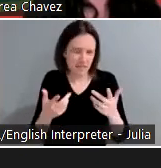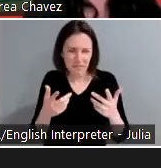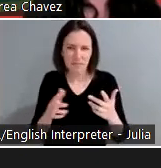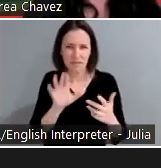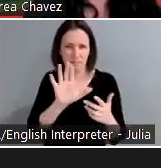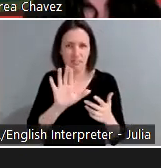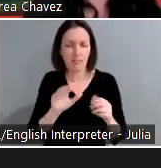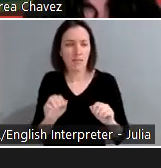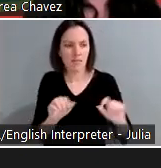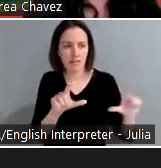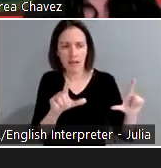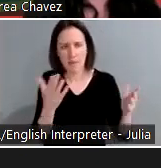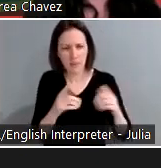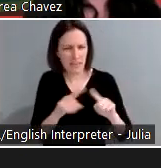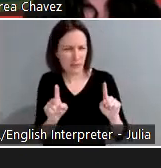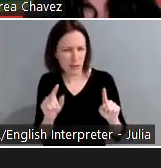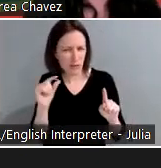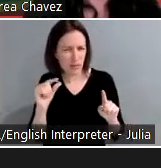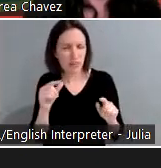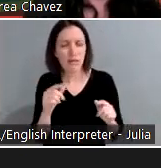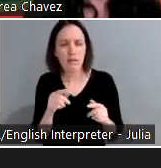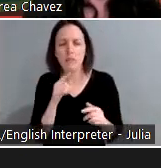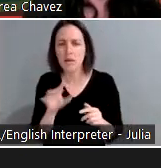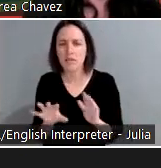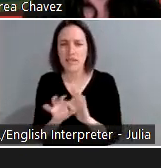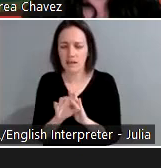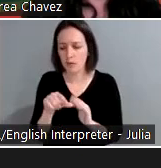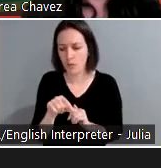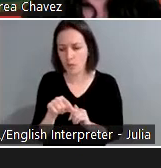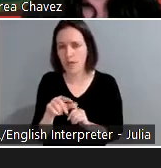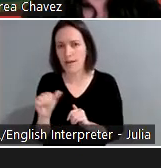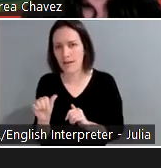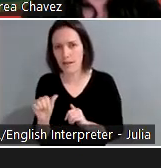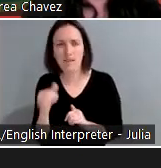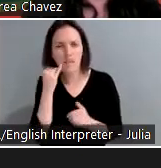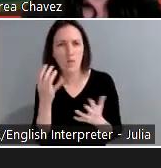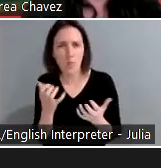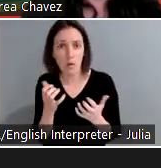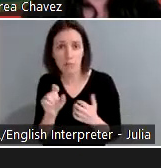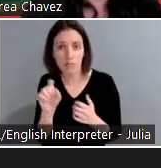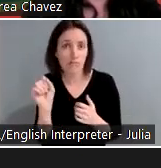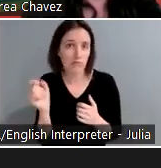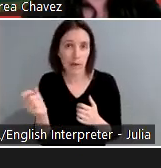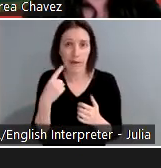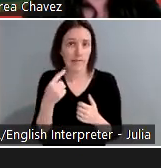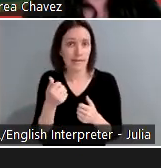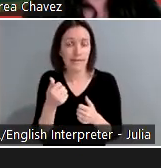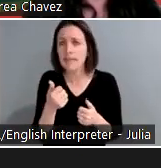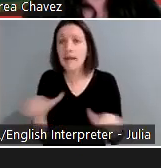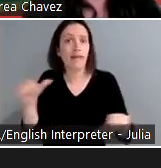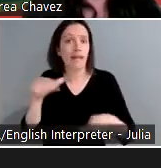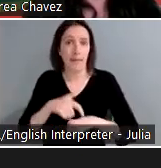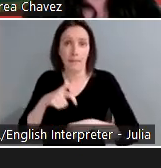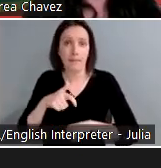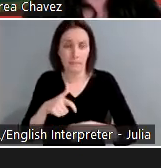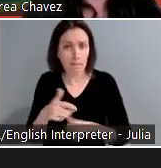for the text bubble with Q&A underneath it. Now, you are welcome to submit a question at any point during the webinar, and